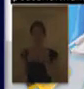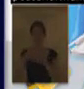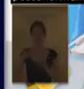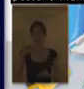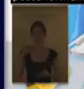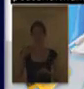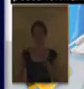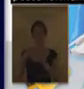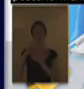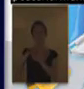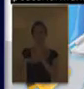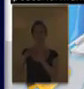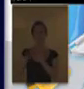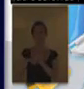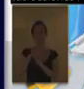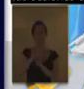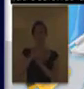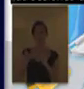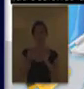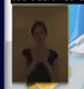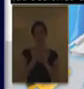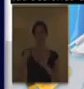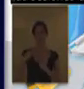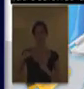that in the evaluation sessions of this application.